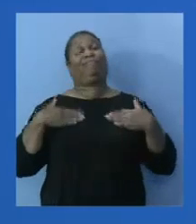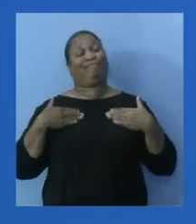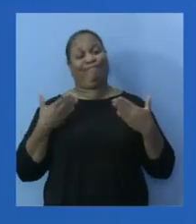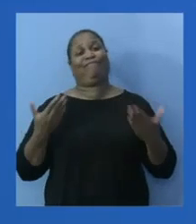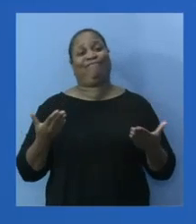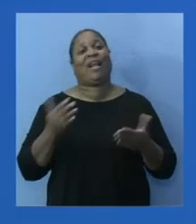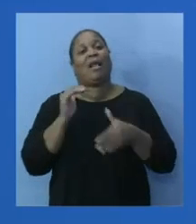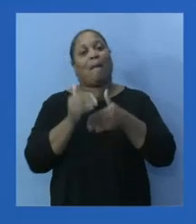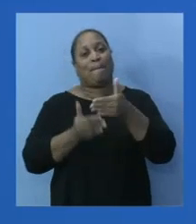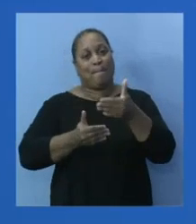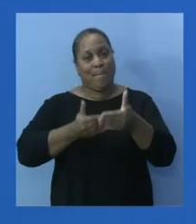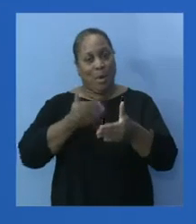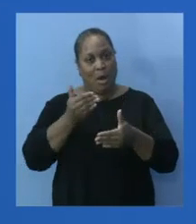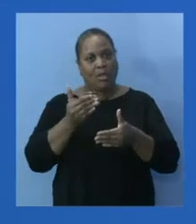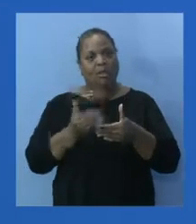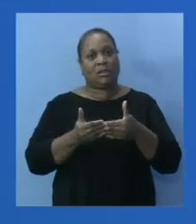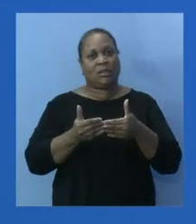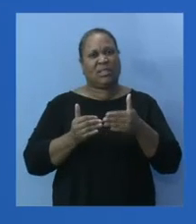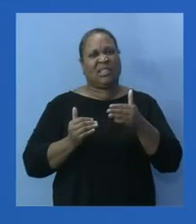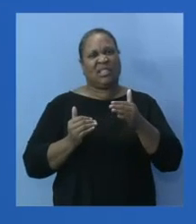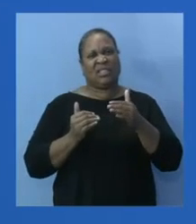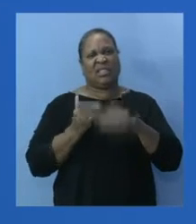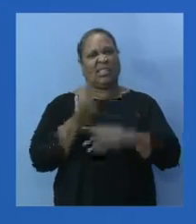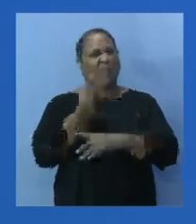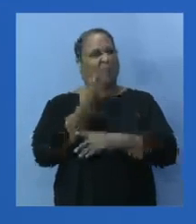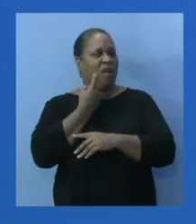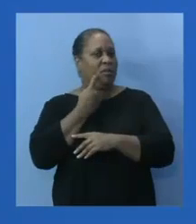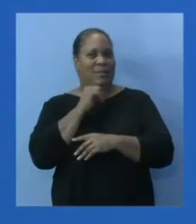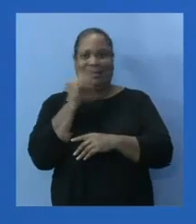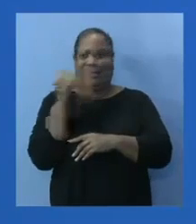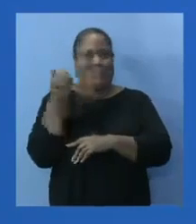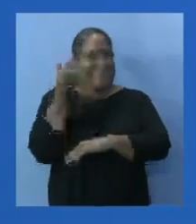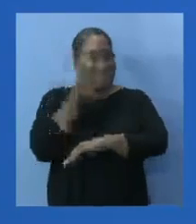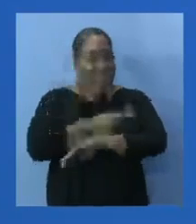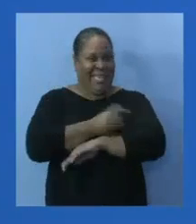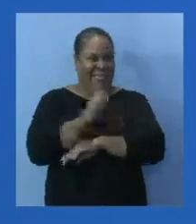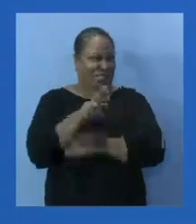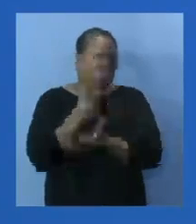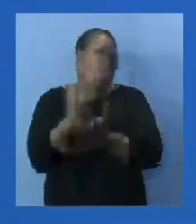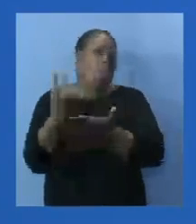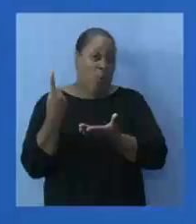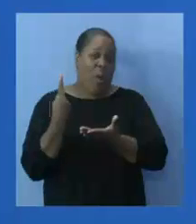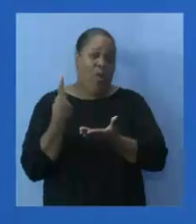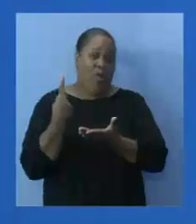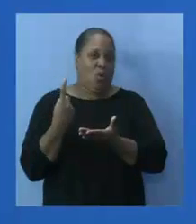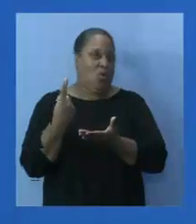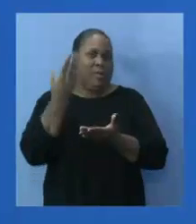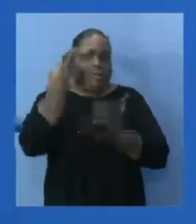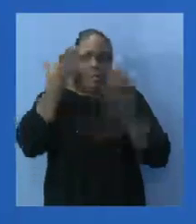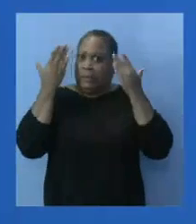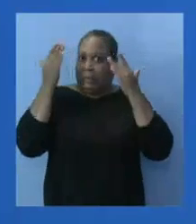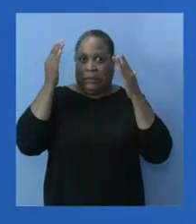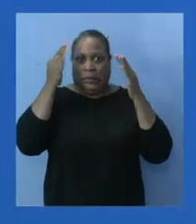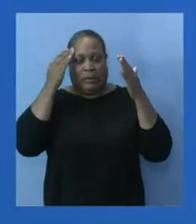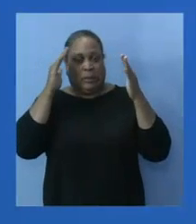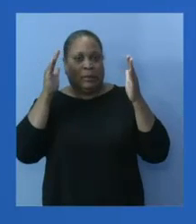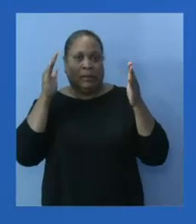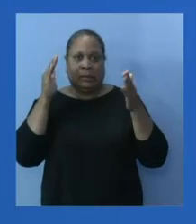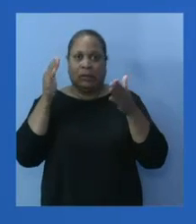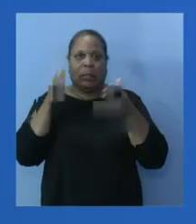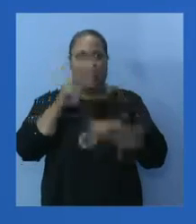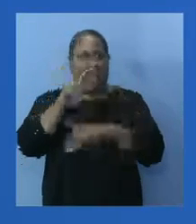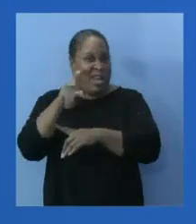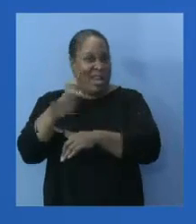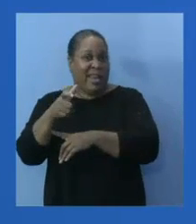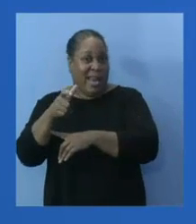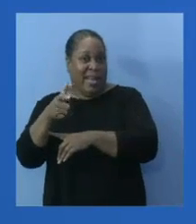is a process that up until not quite 10 days, not even a week ago, we didn't know when we were going to get our next shipment,